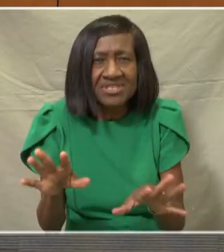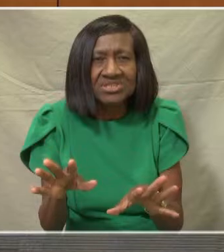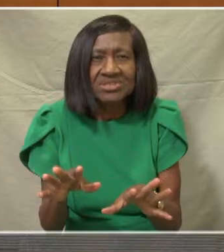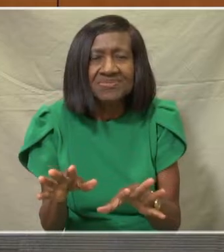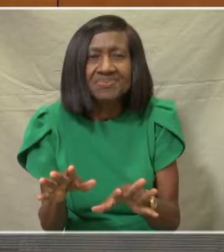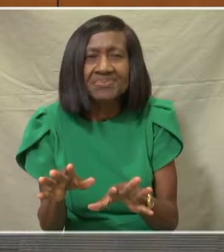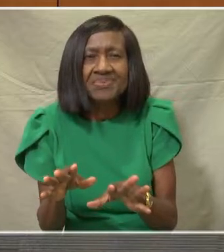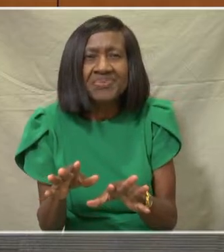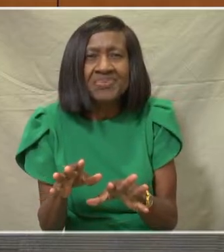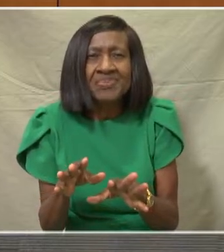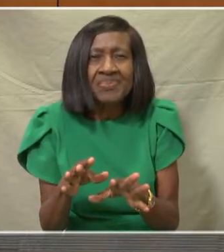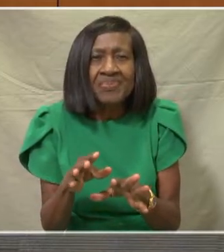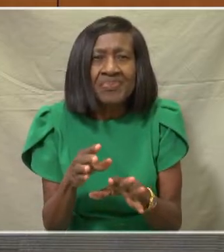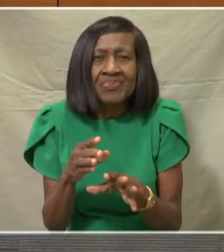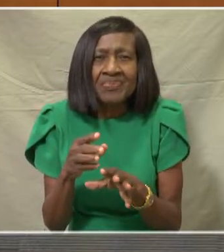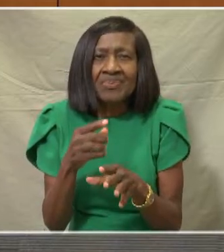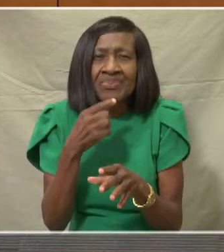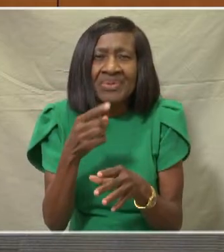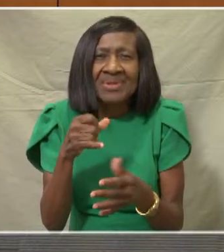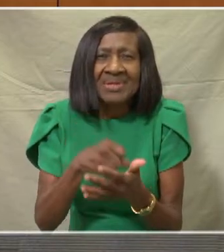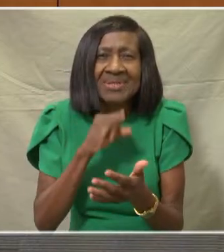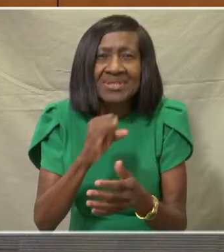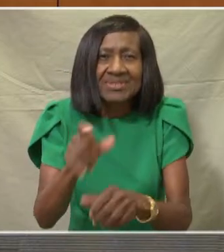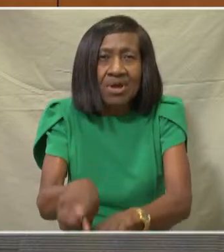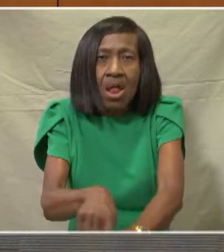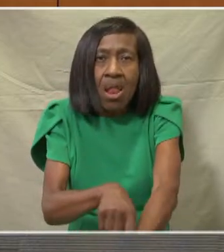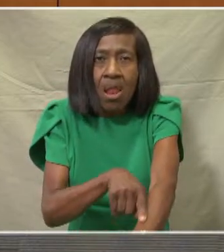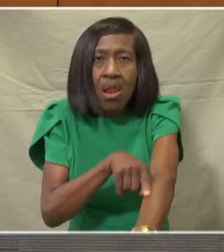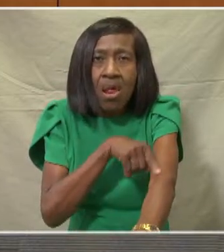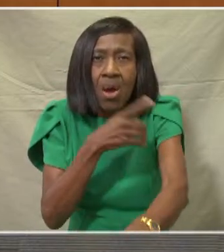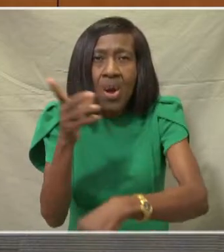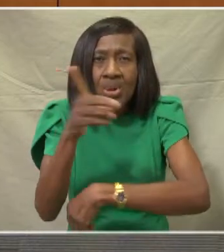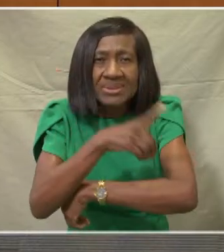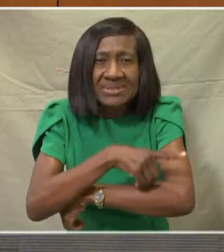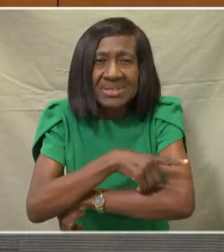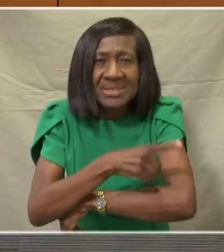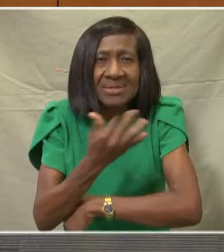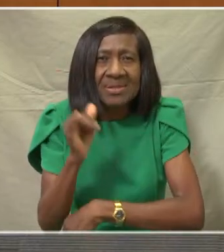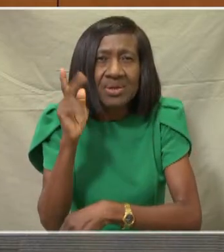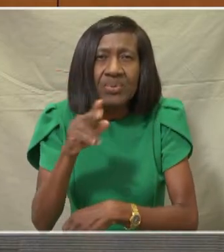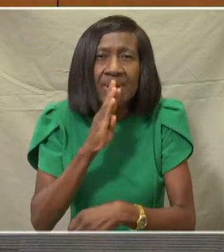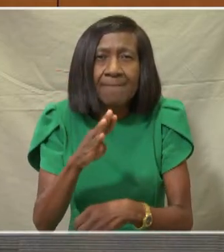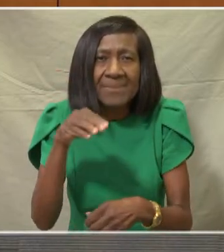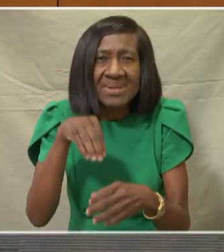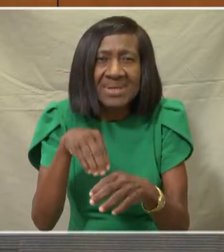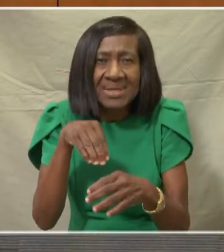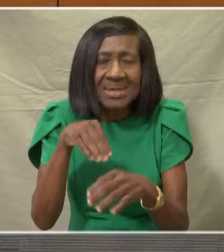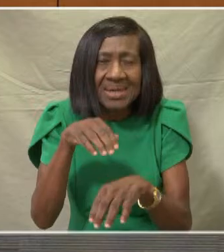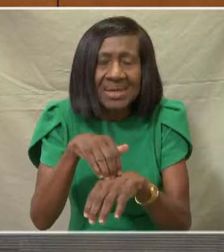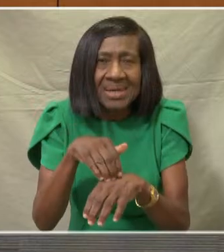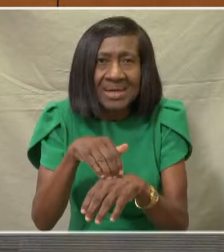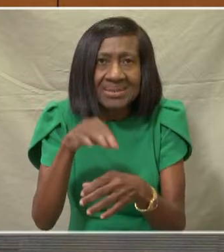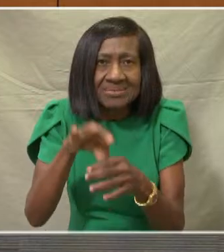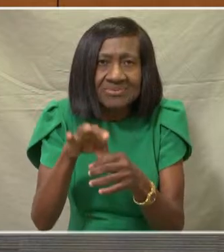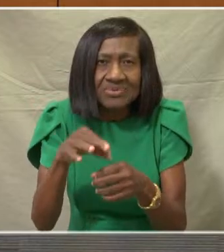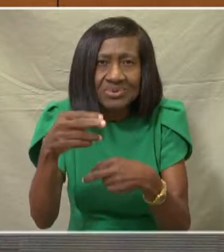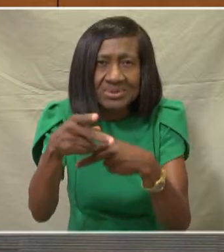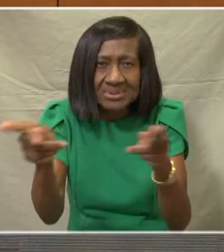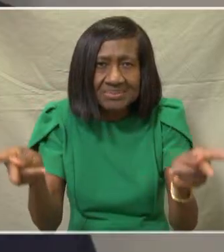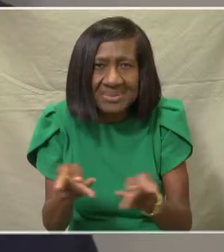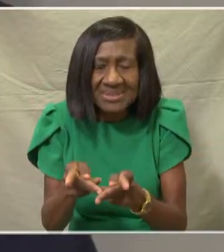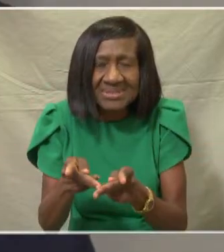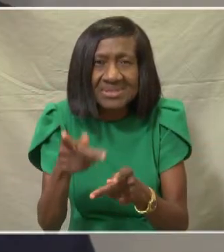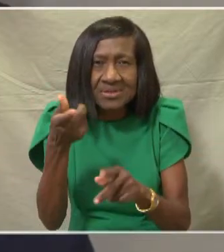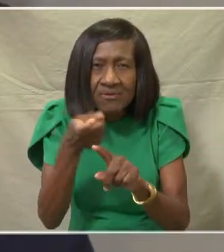recover a little. It actually is a very long day. We'll be at polling stations when they open at 7 a.m. and through the day